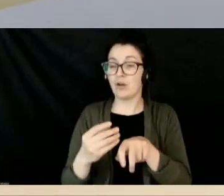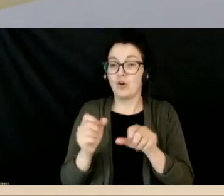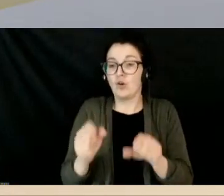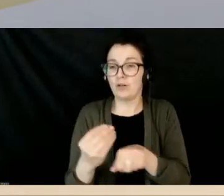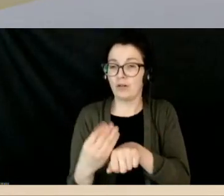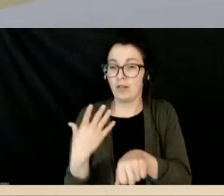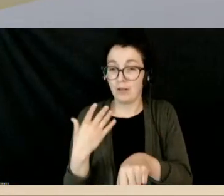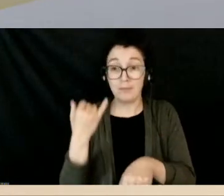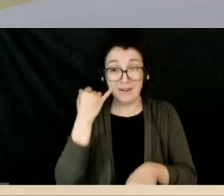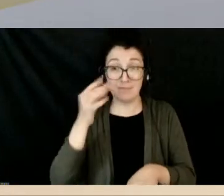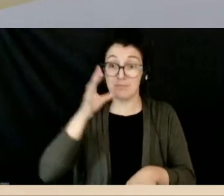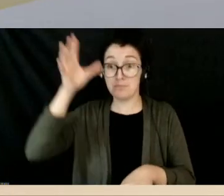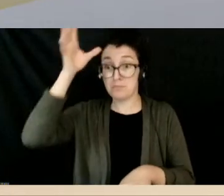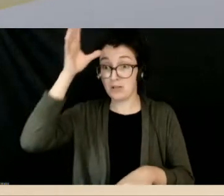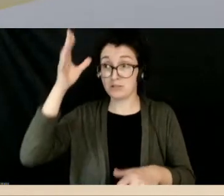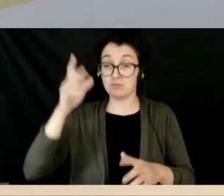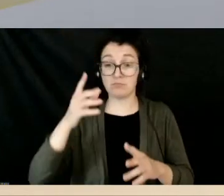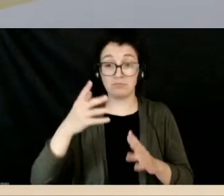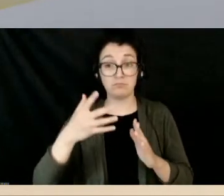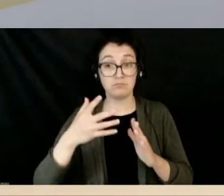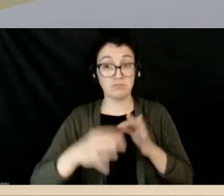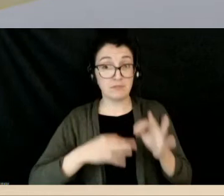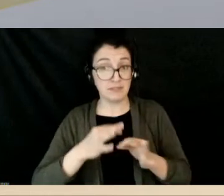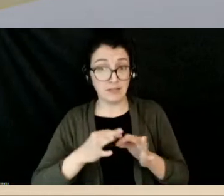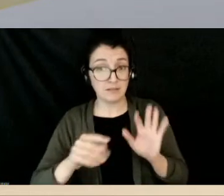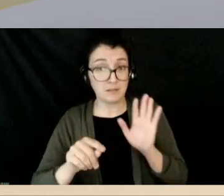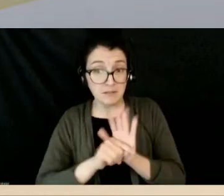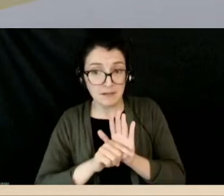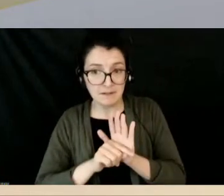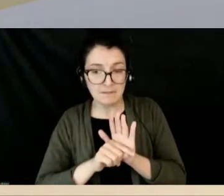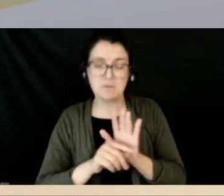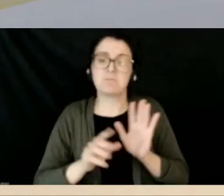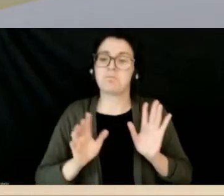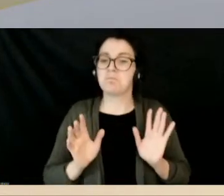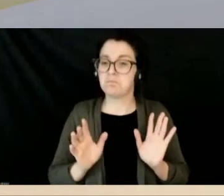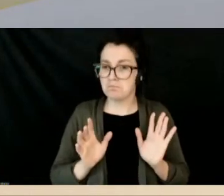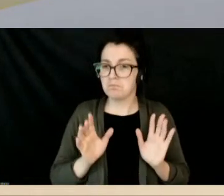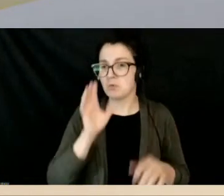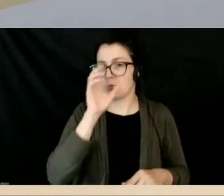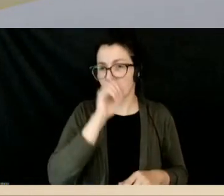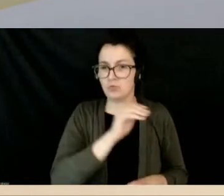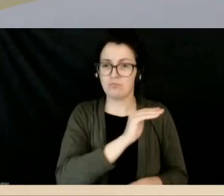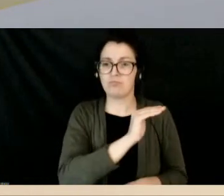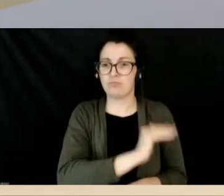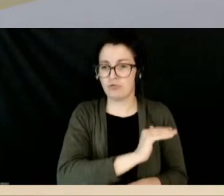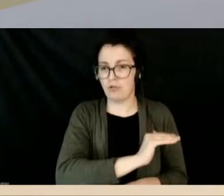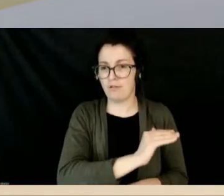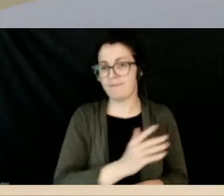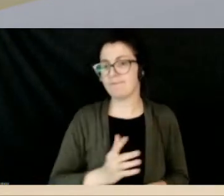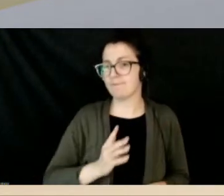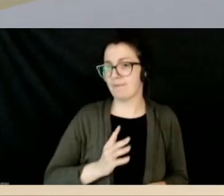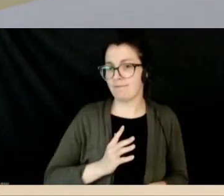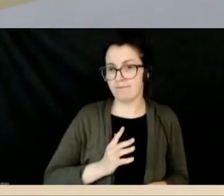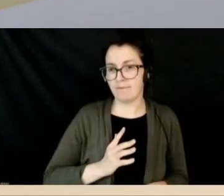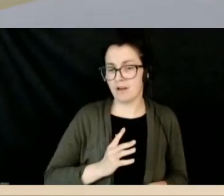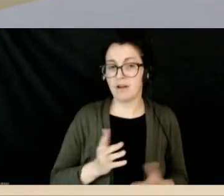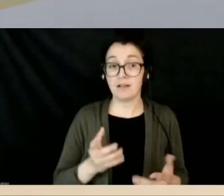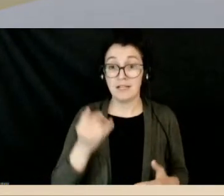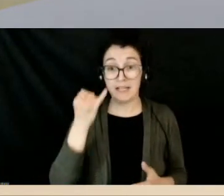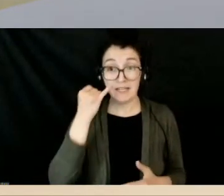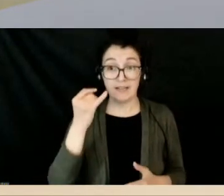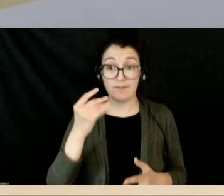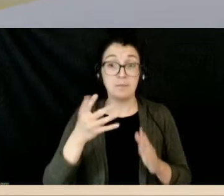and the two parents would have tests at the points of entry, and if negative, they would not require